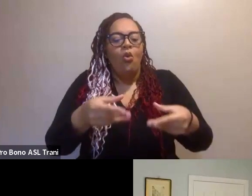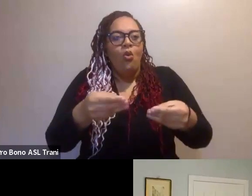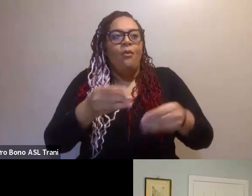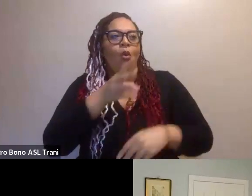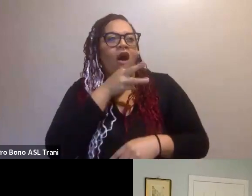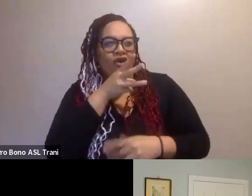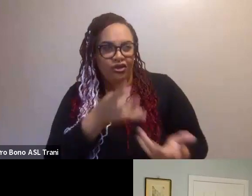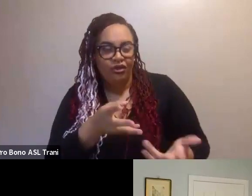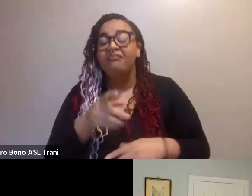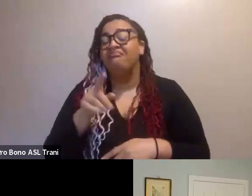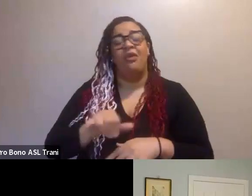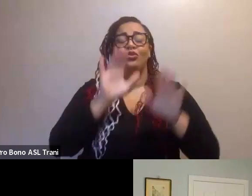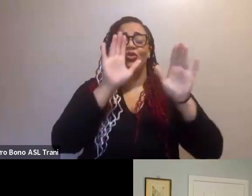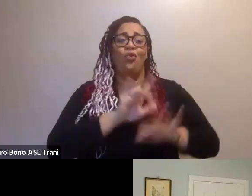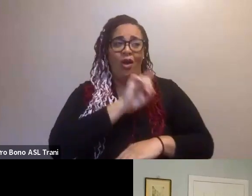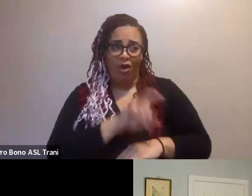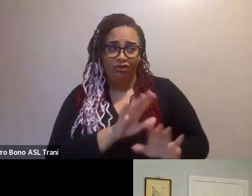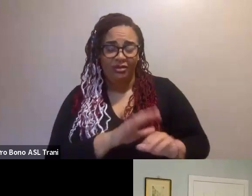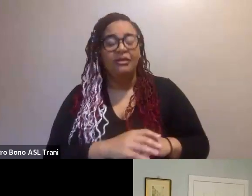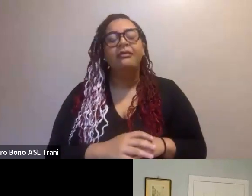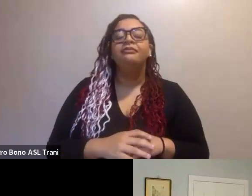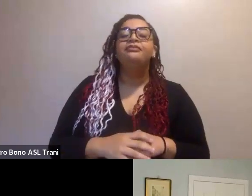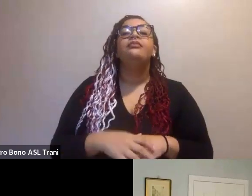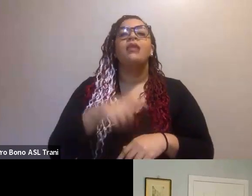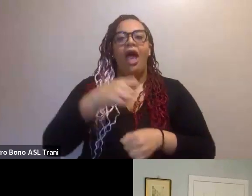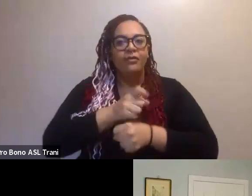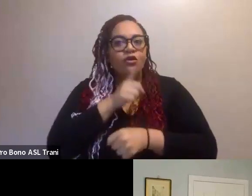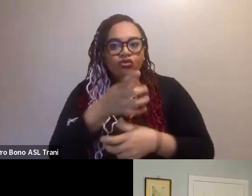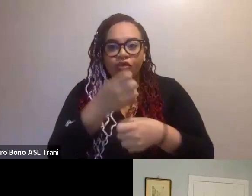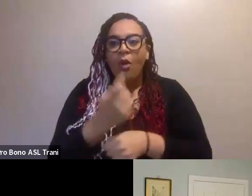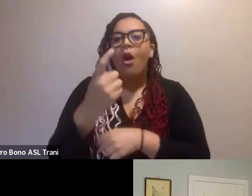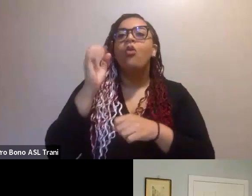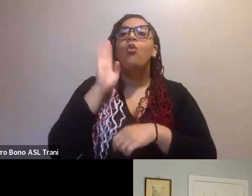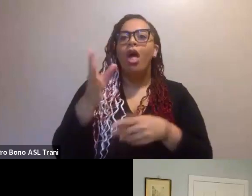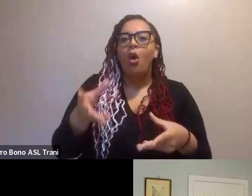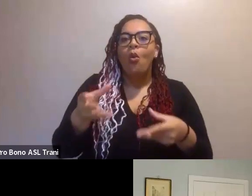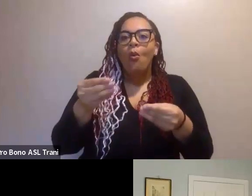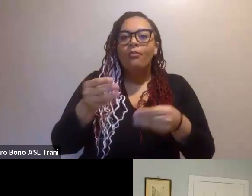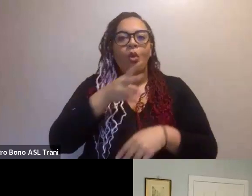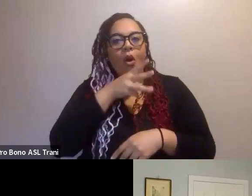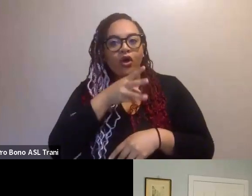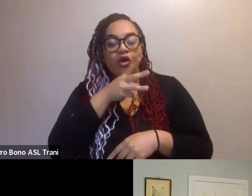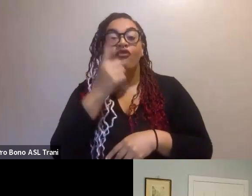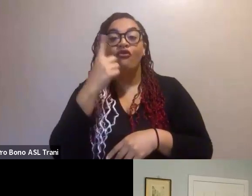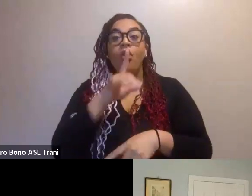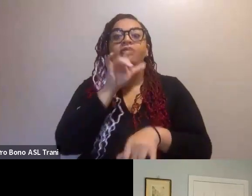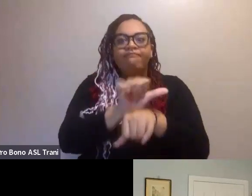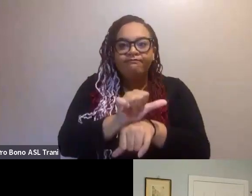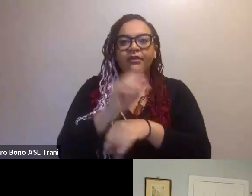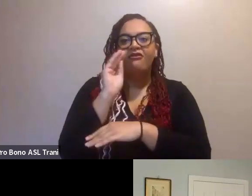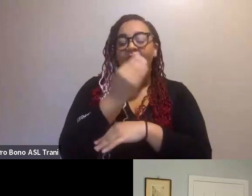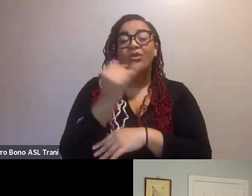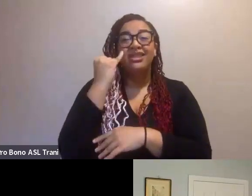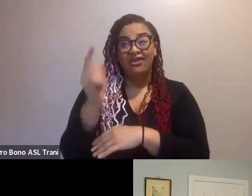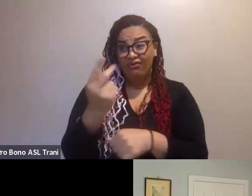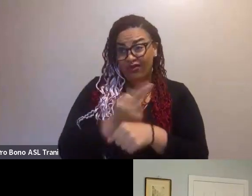great question. Thank you. You have to make sure you get the one that's going to soak in the water for real flowers. That's what I'm using at least. If you're going to use fake flowers,